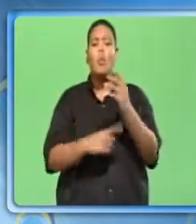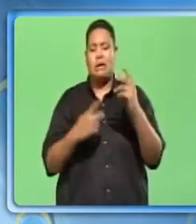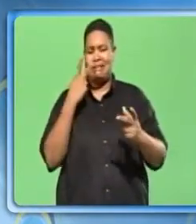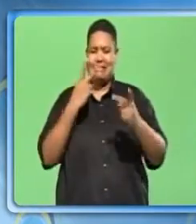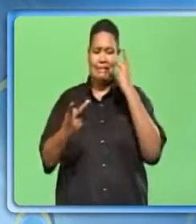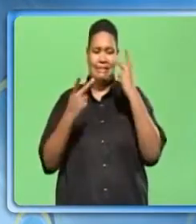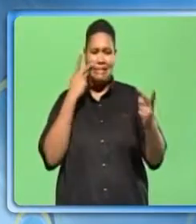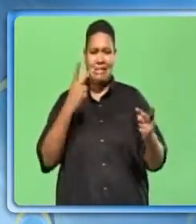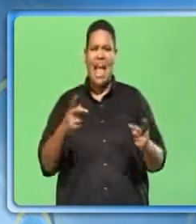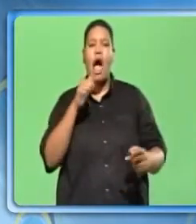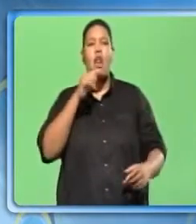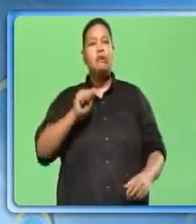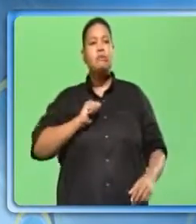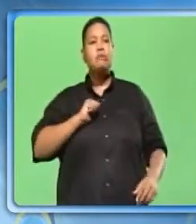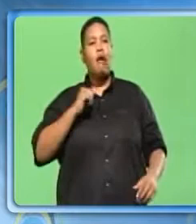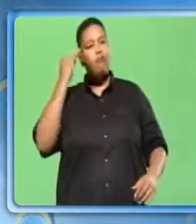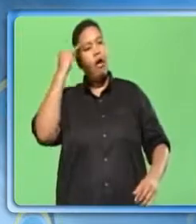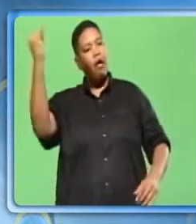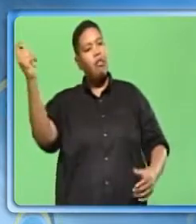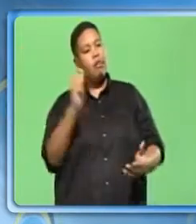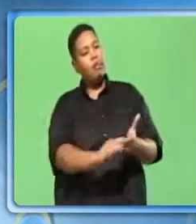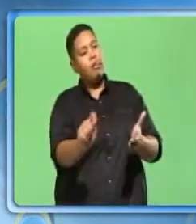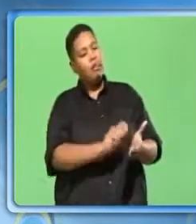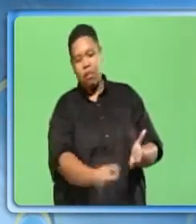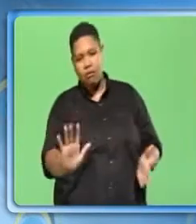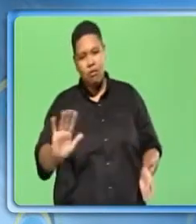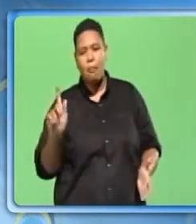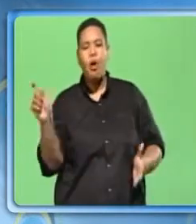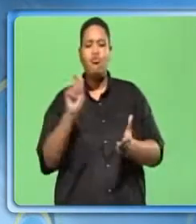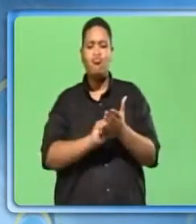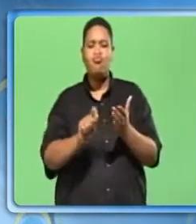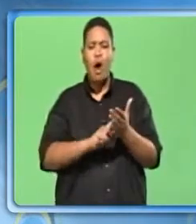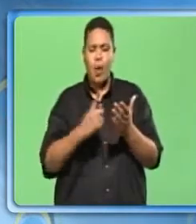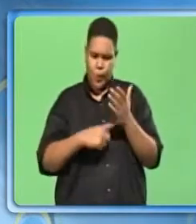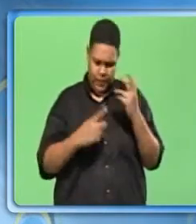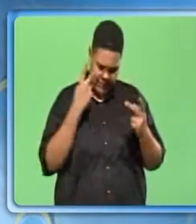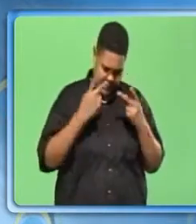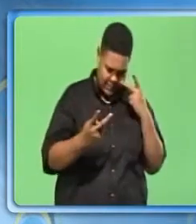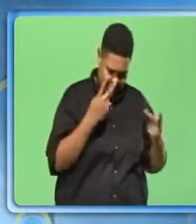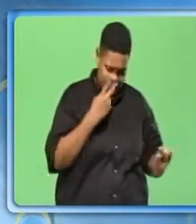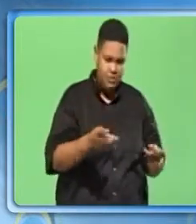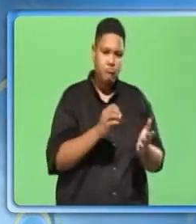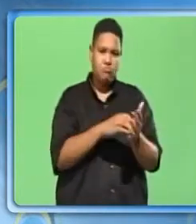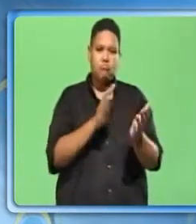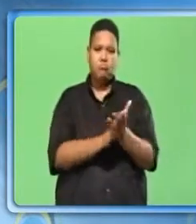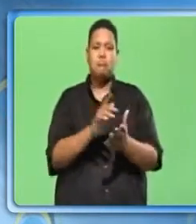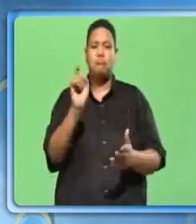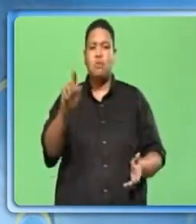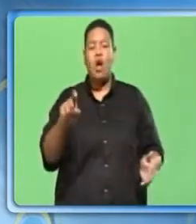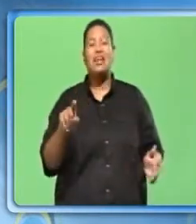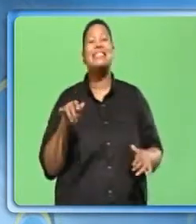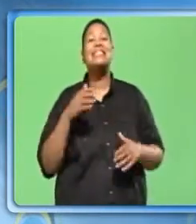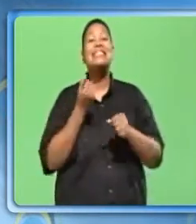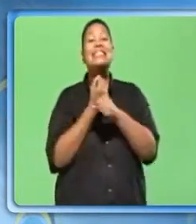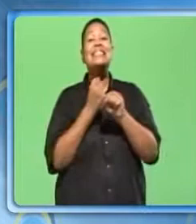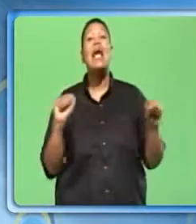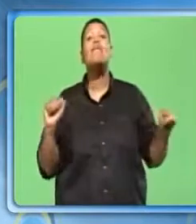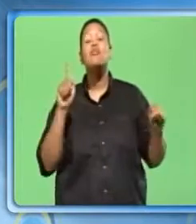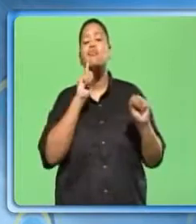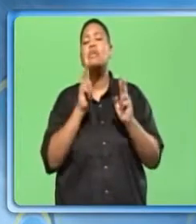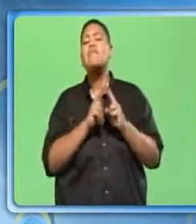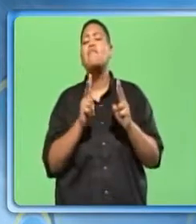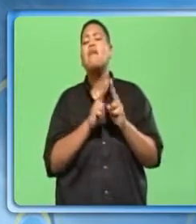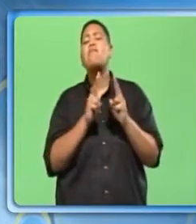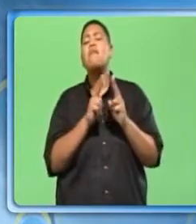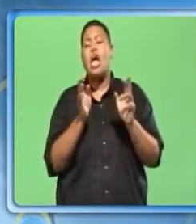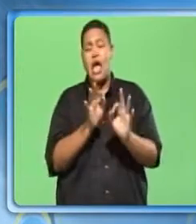observed and not imposes his or her feelings or will on the recording. Safety is also very